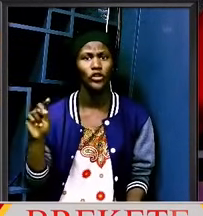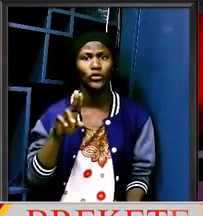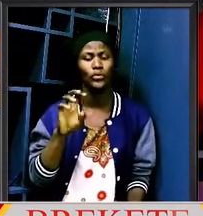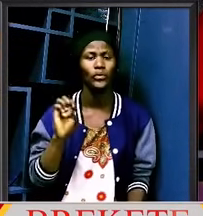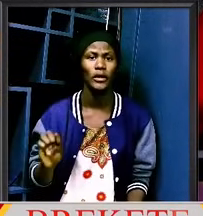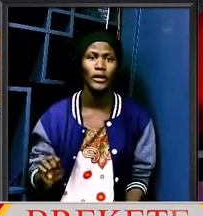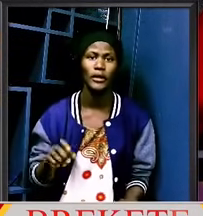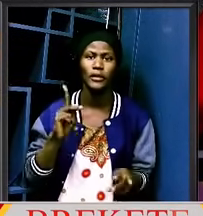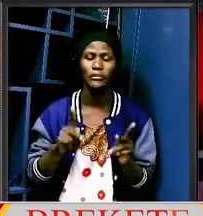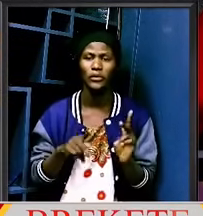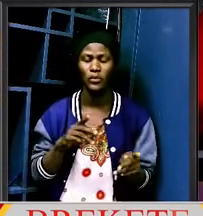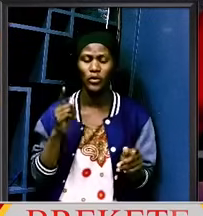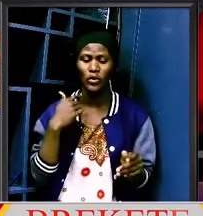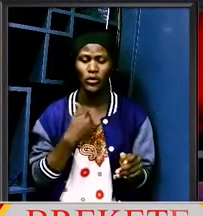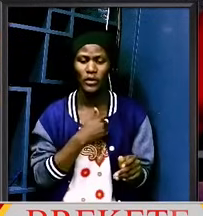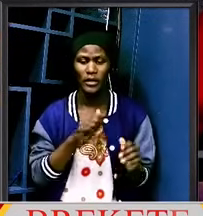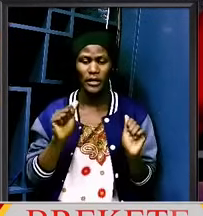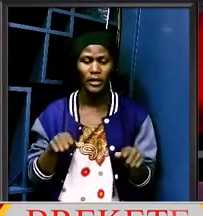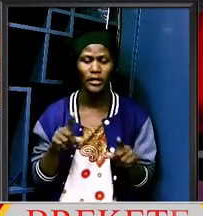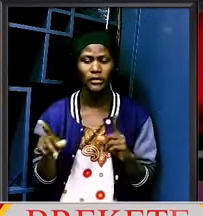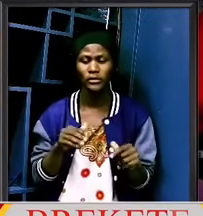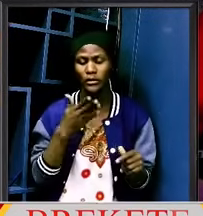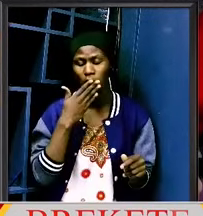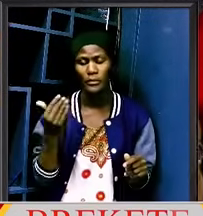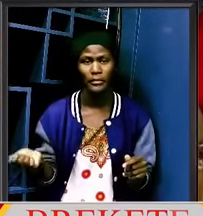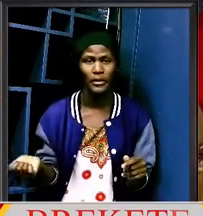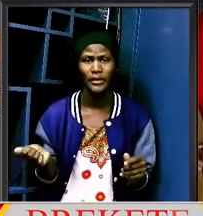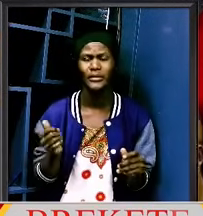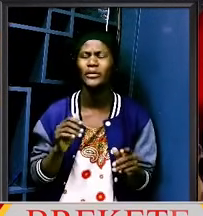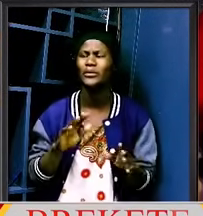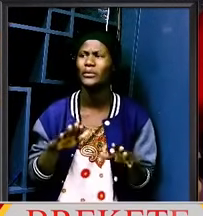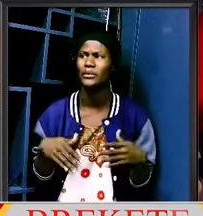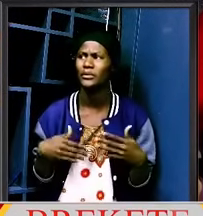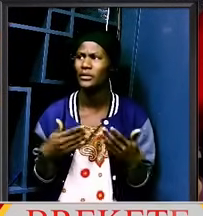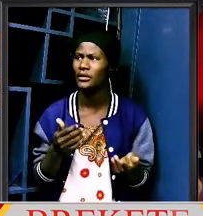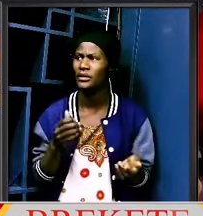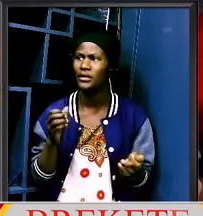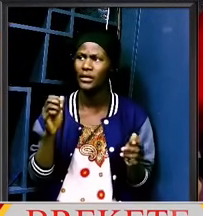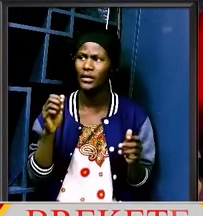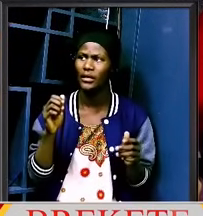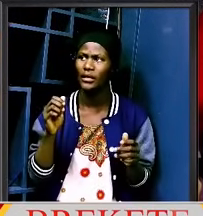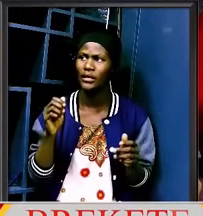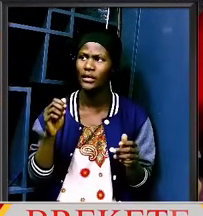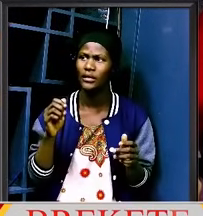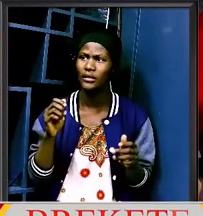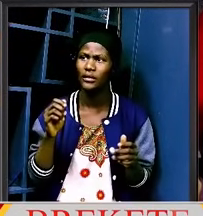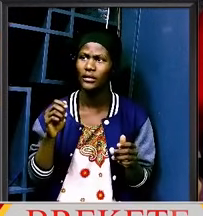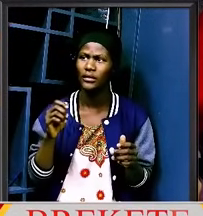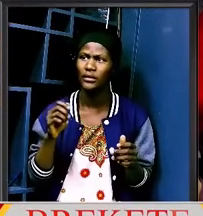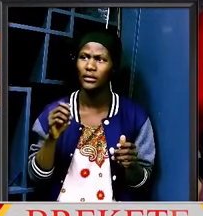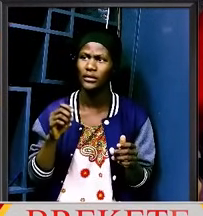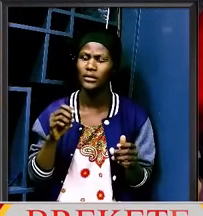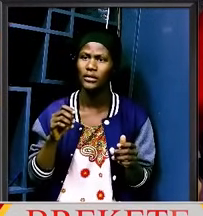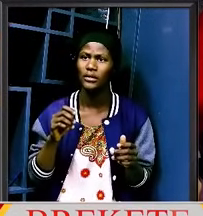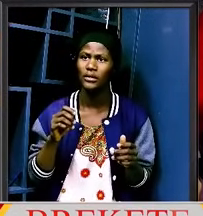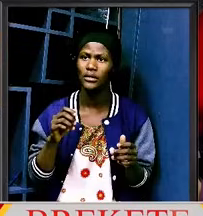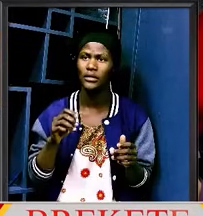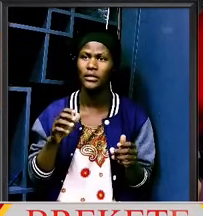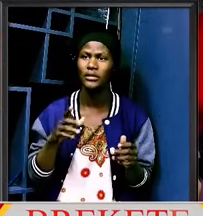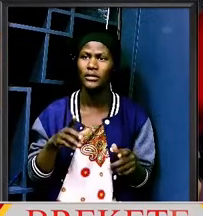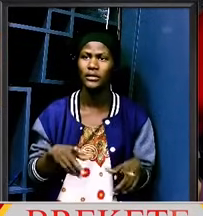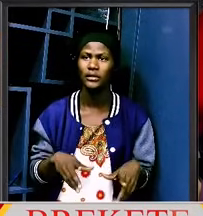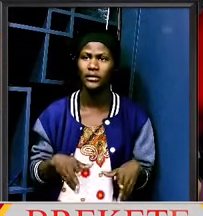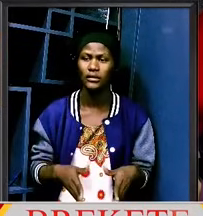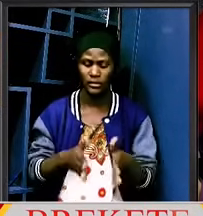form of inhumanity is this? Late Aperaku was a leader and a father to all Benue